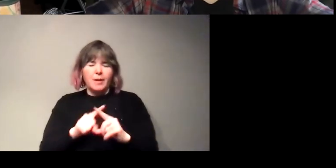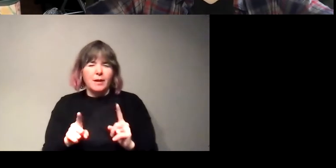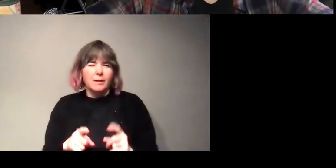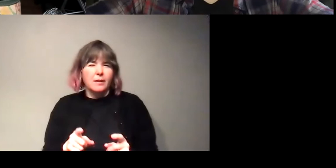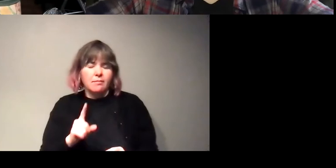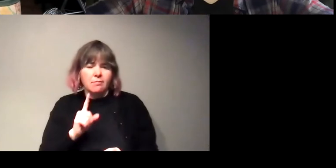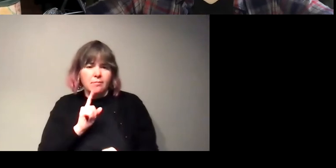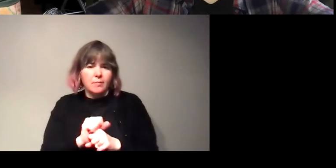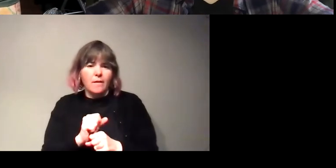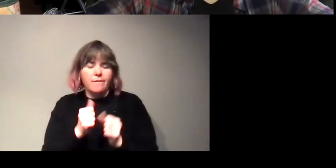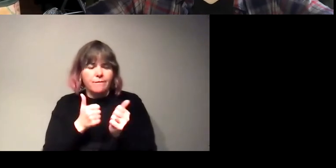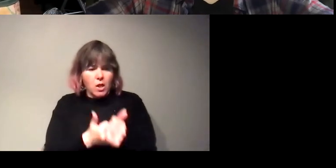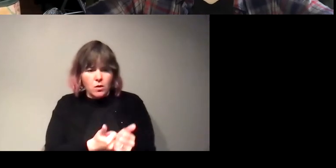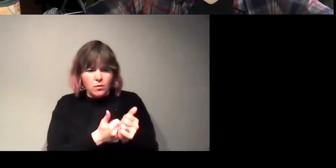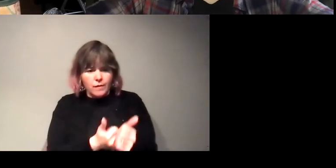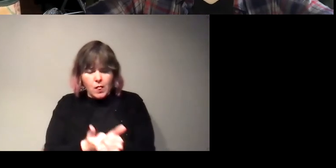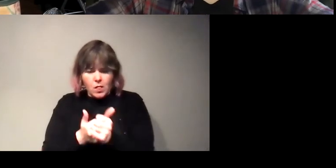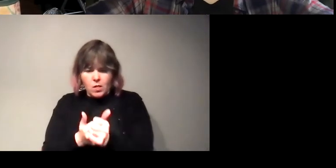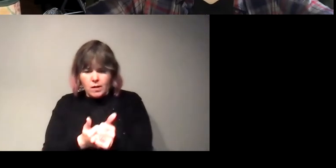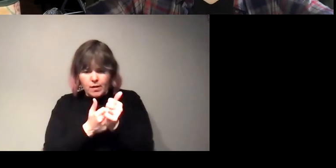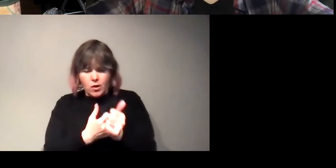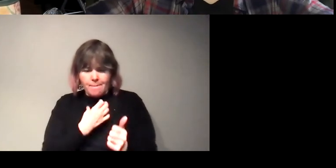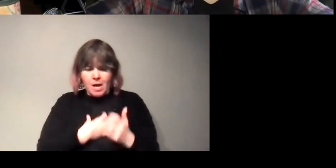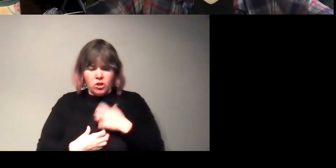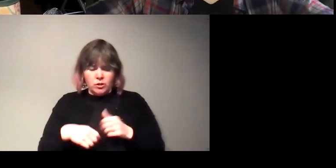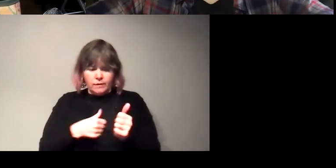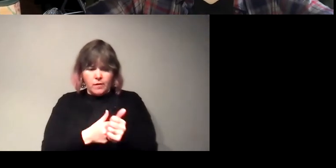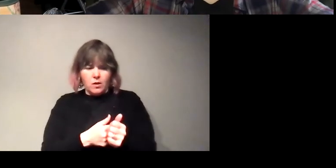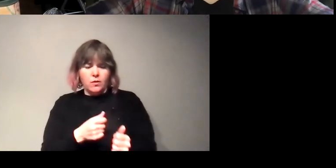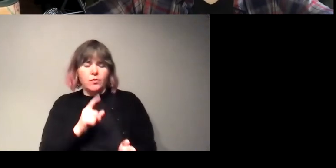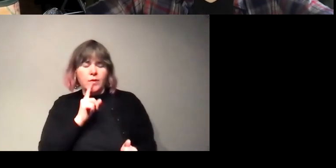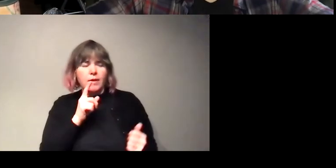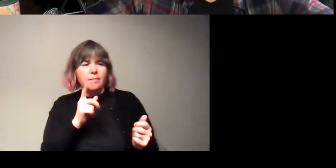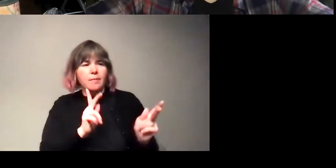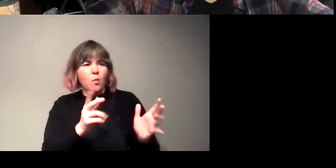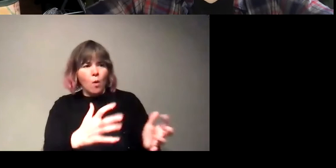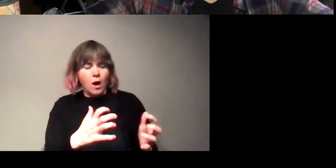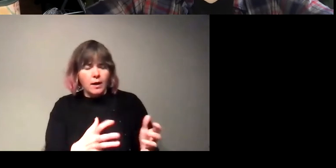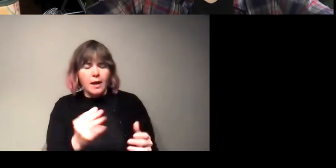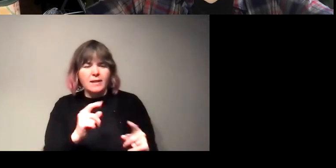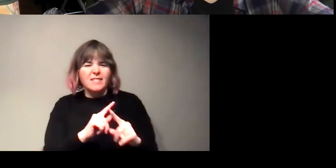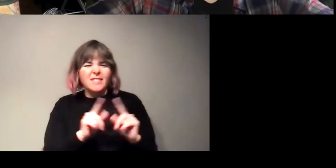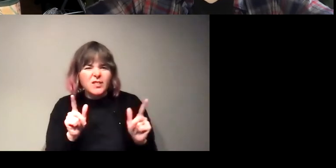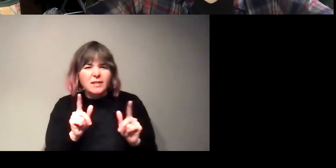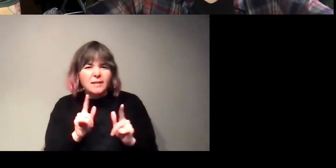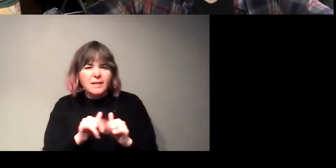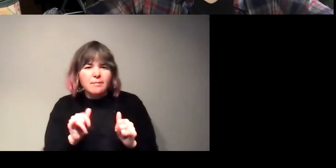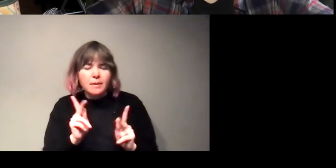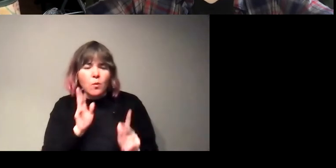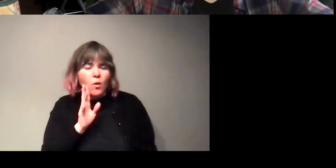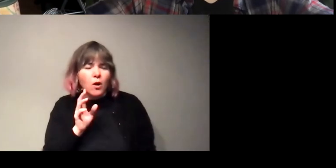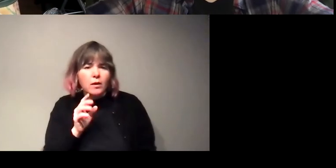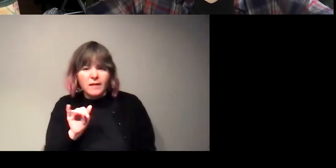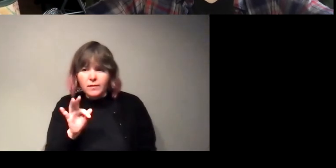if you follow this type of path, you are doing such a thing that is both wanted and different that people will say yes if you